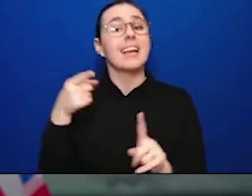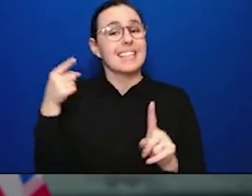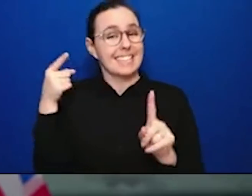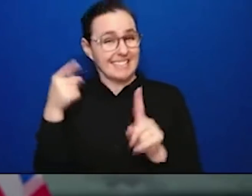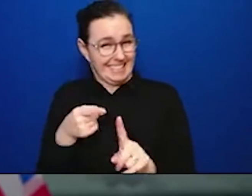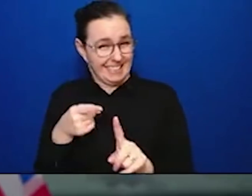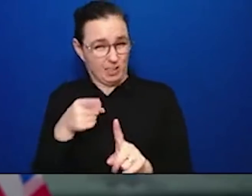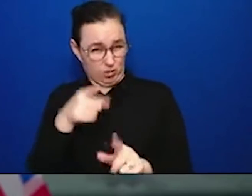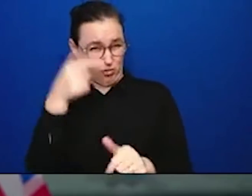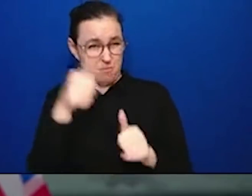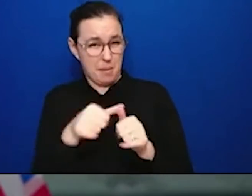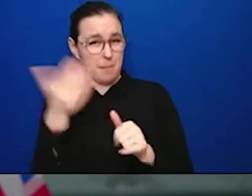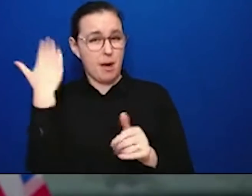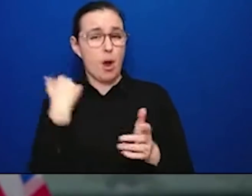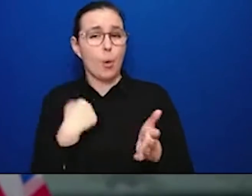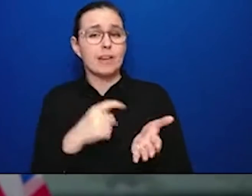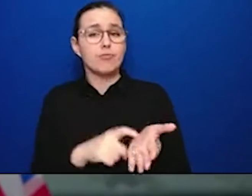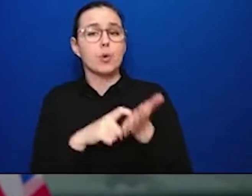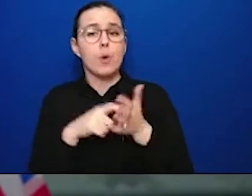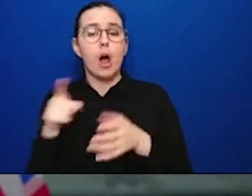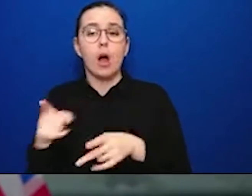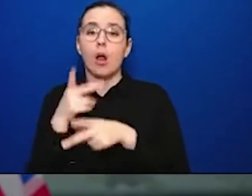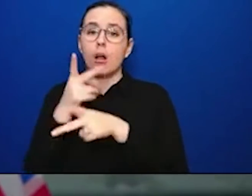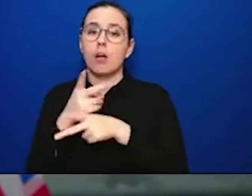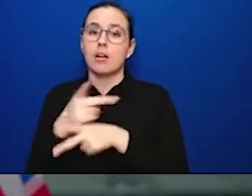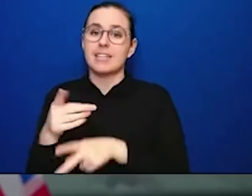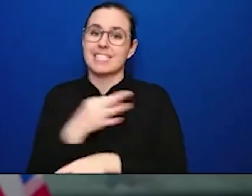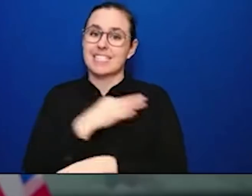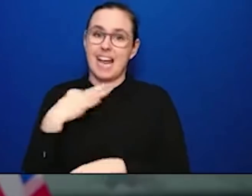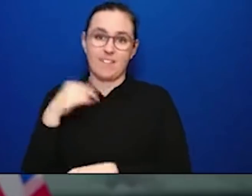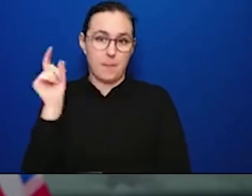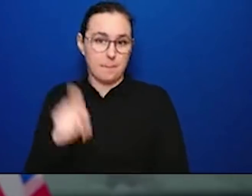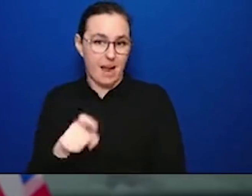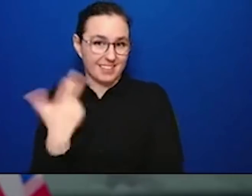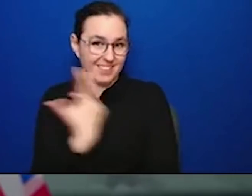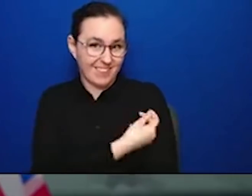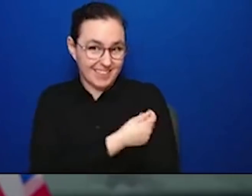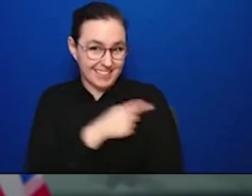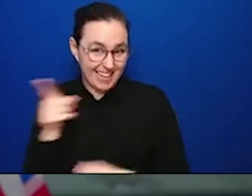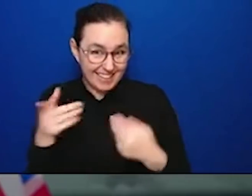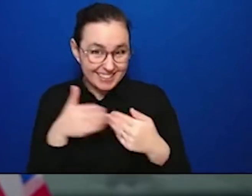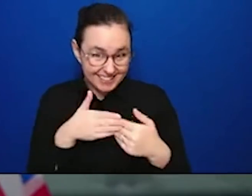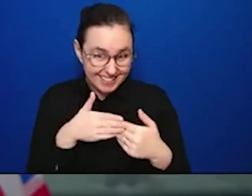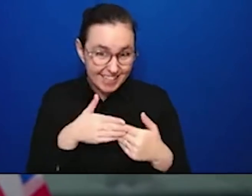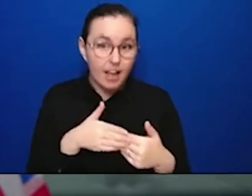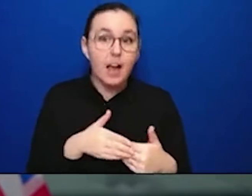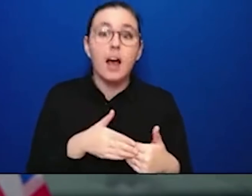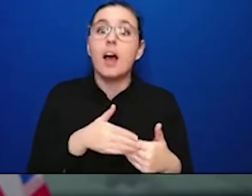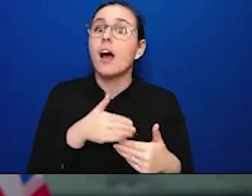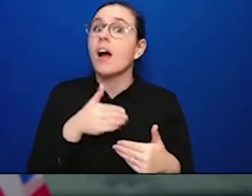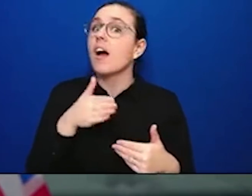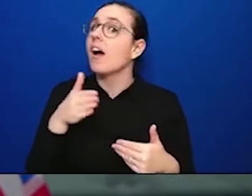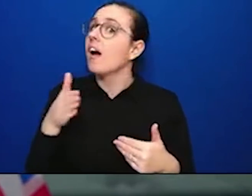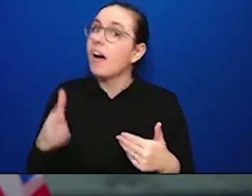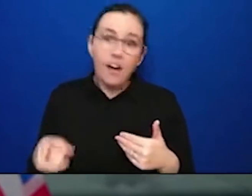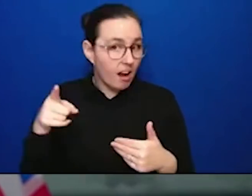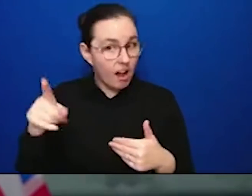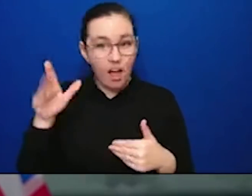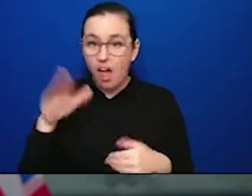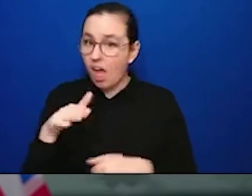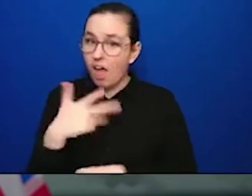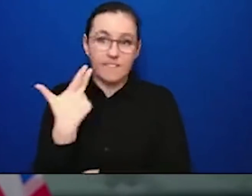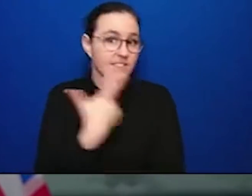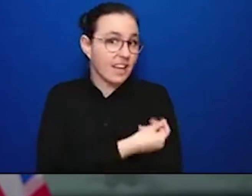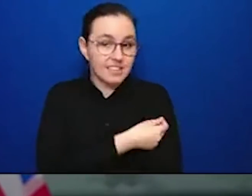that long-term care staff all be vaccinated, and there was a period of time when rapid tests were used in between times